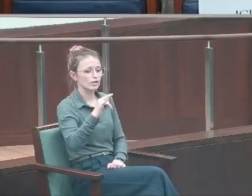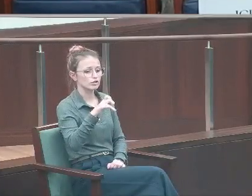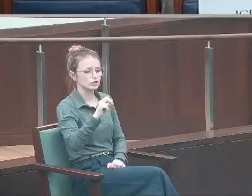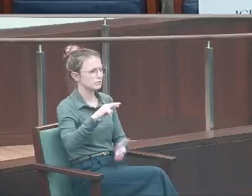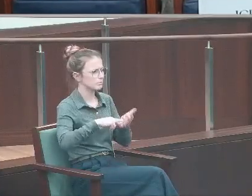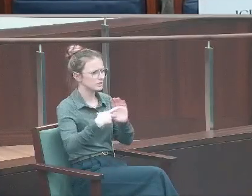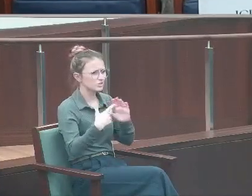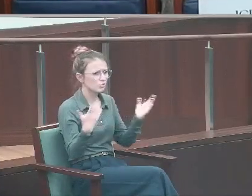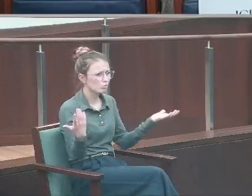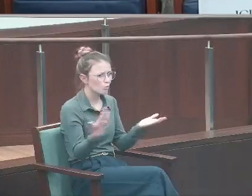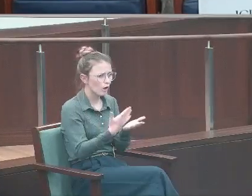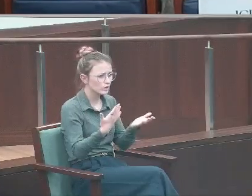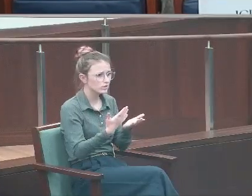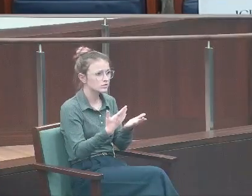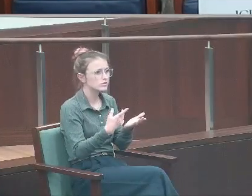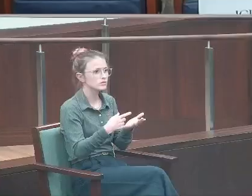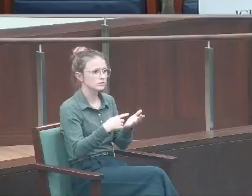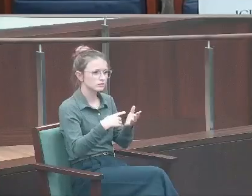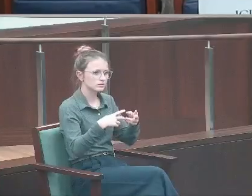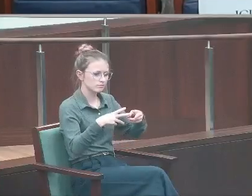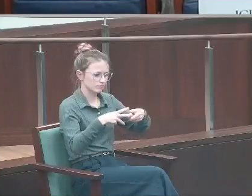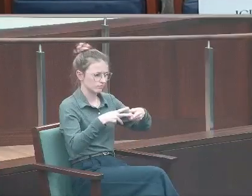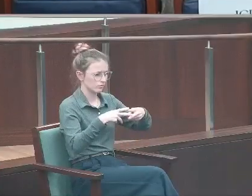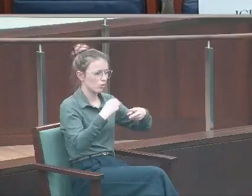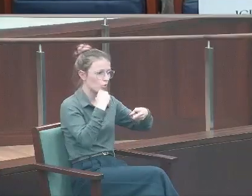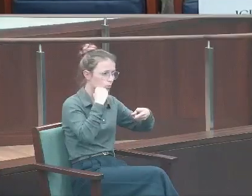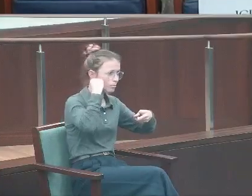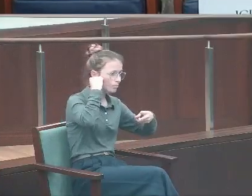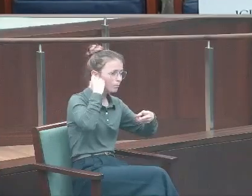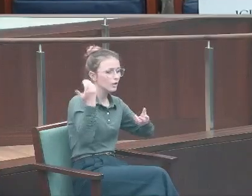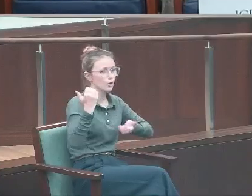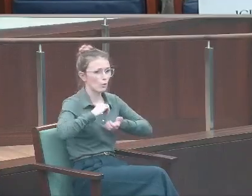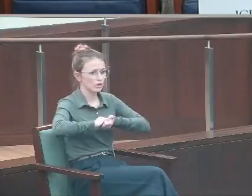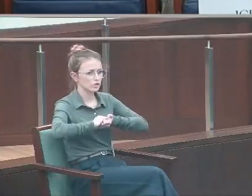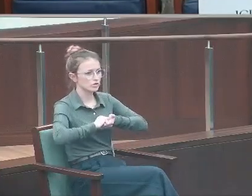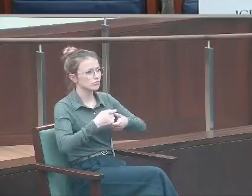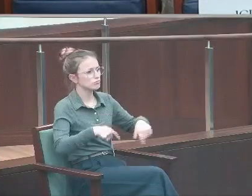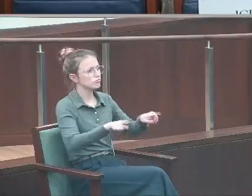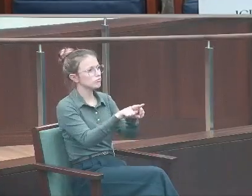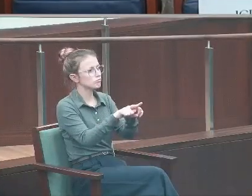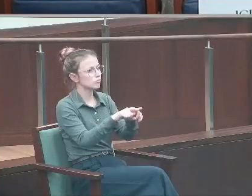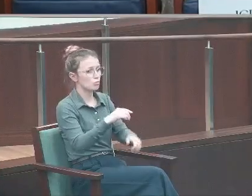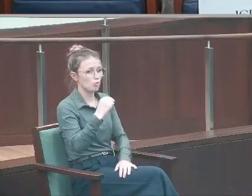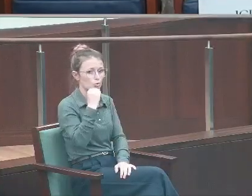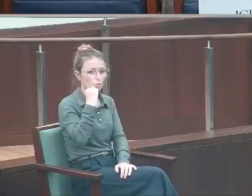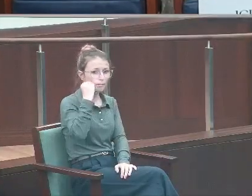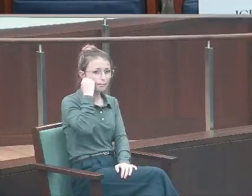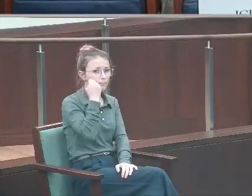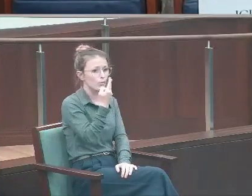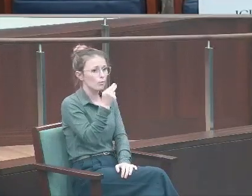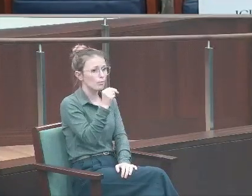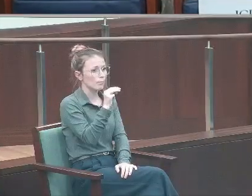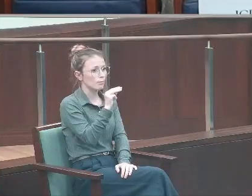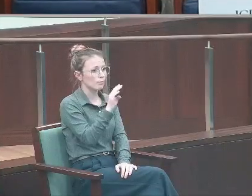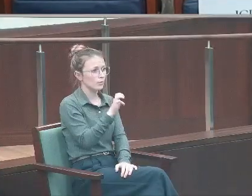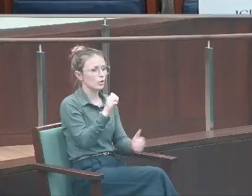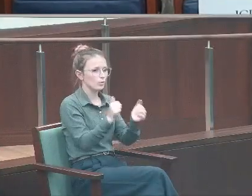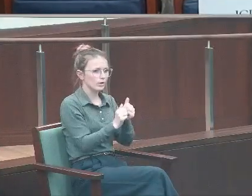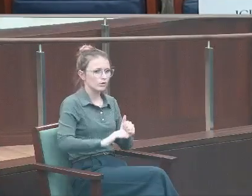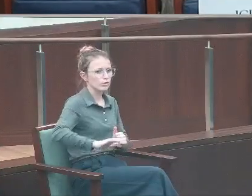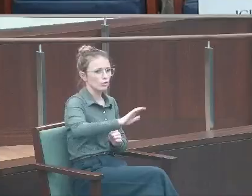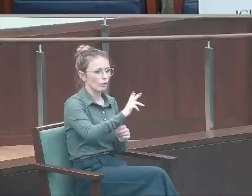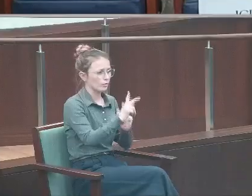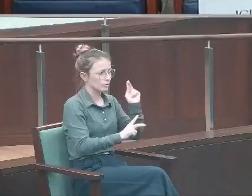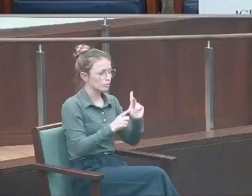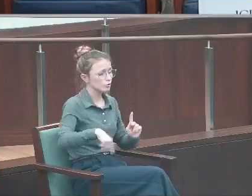distinction between home and coalition. And home is where you're with your people, and you're safe,